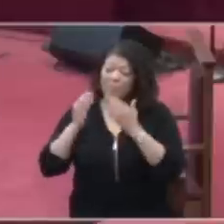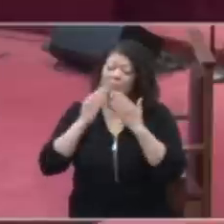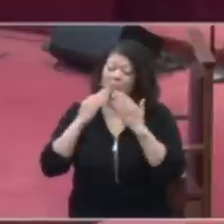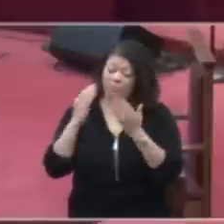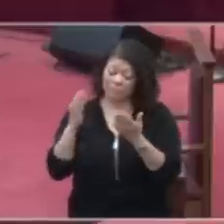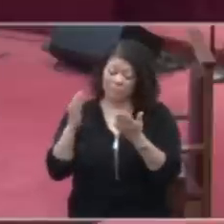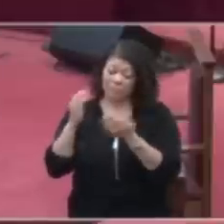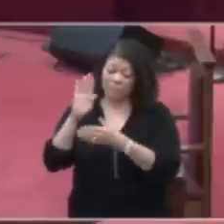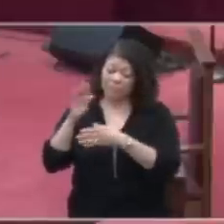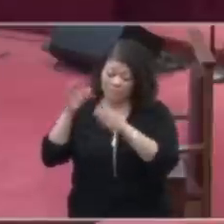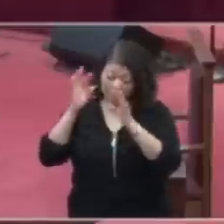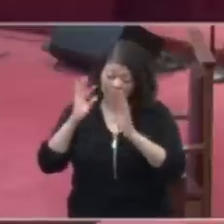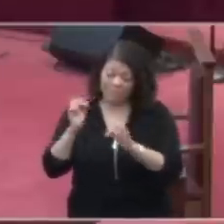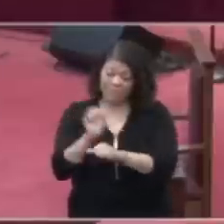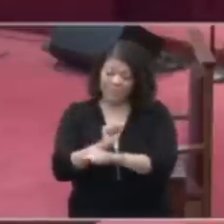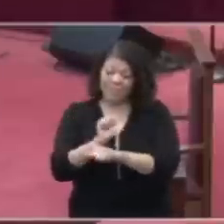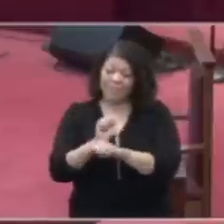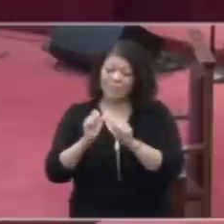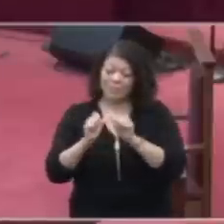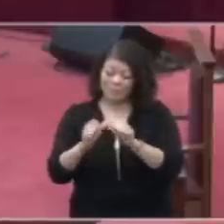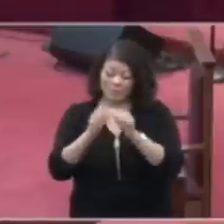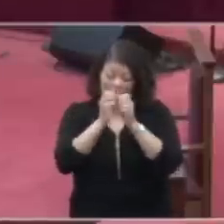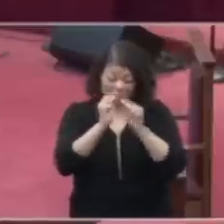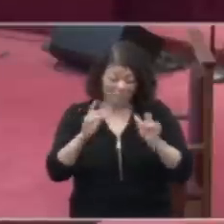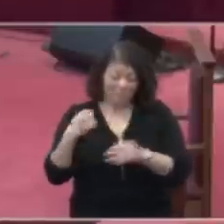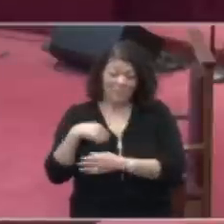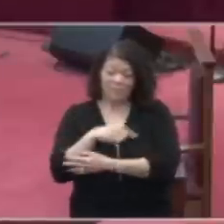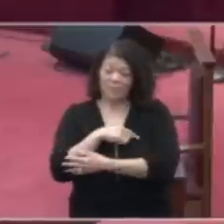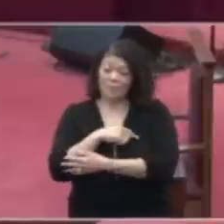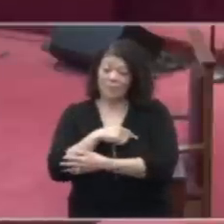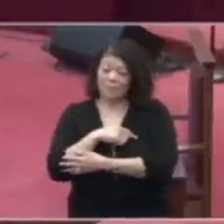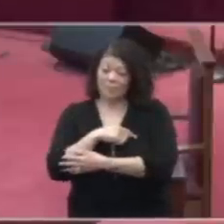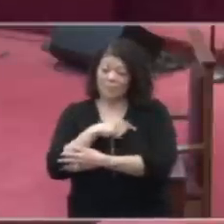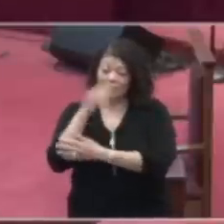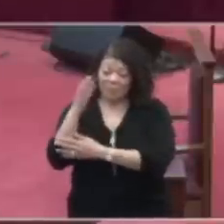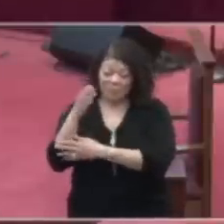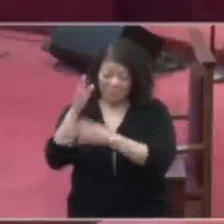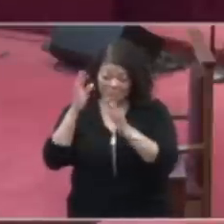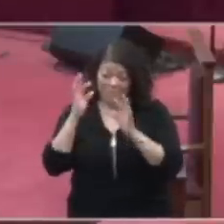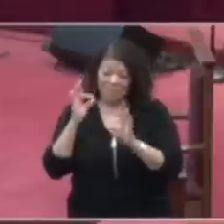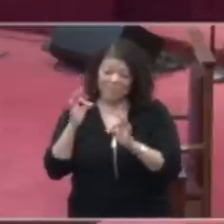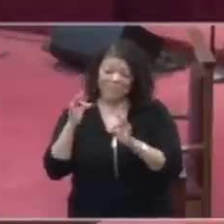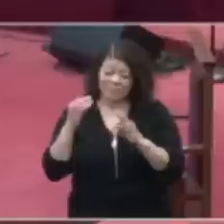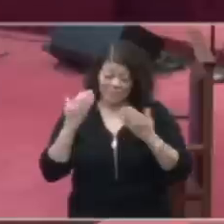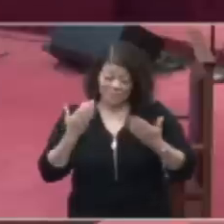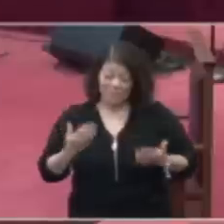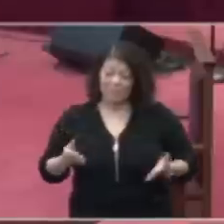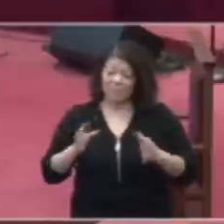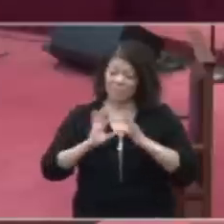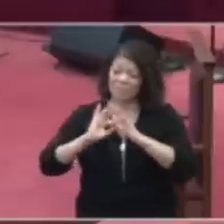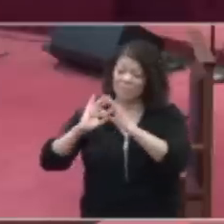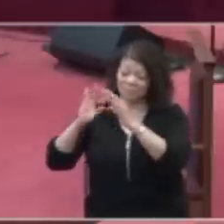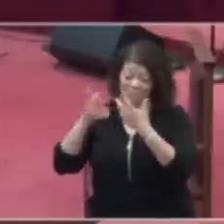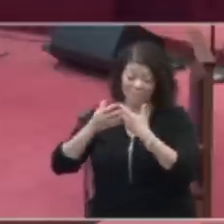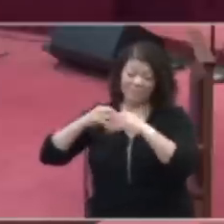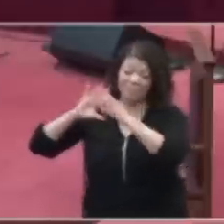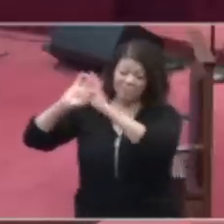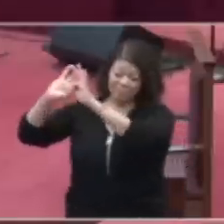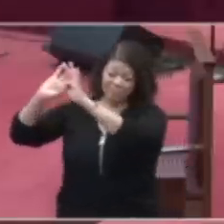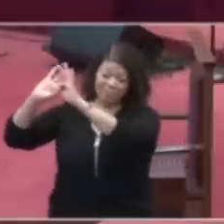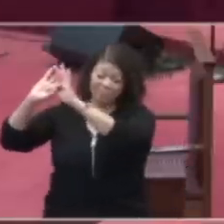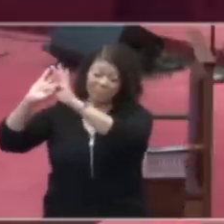perfect work in us. You have begun it and you are perfecting it. And so while all of us